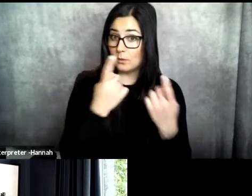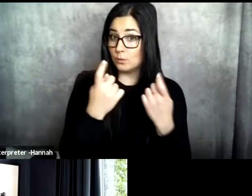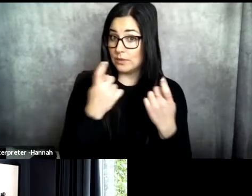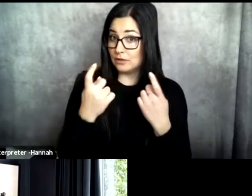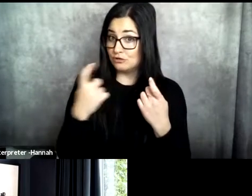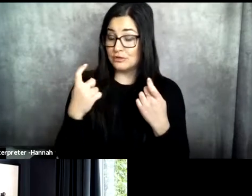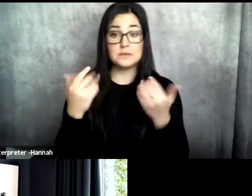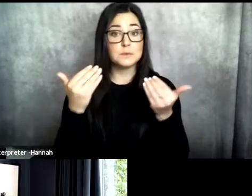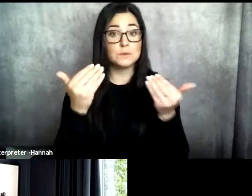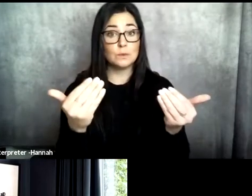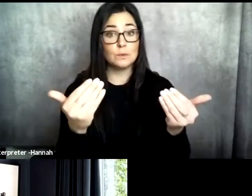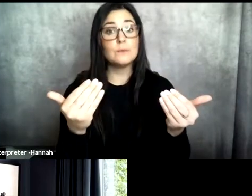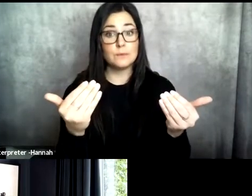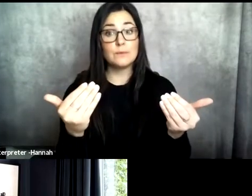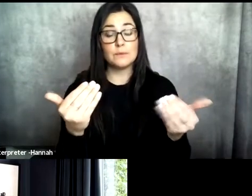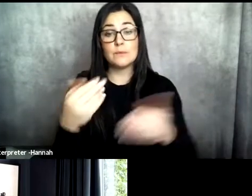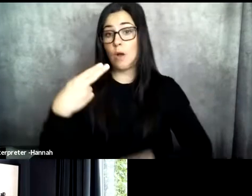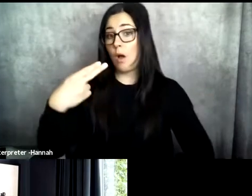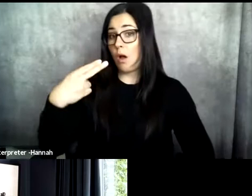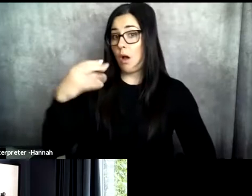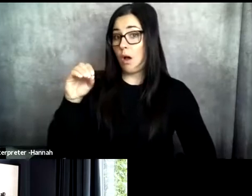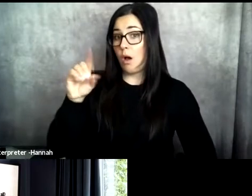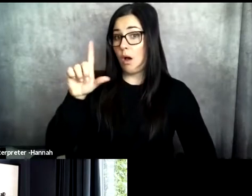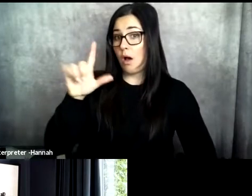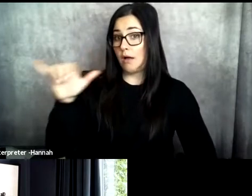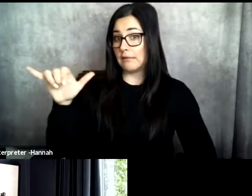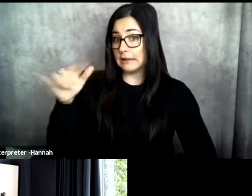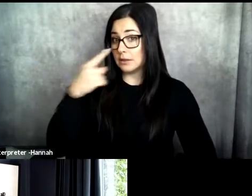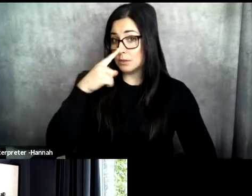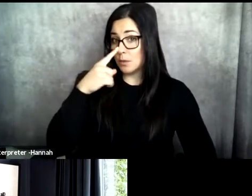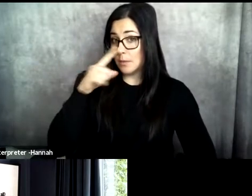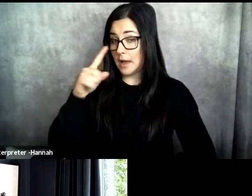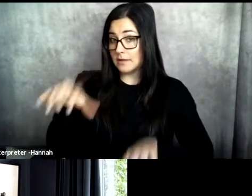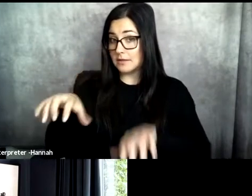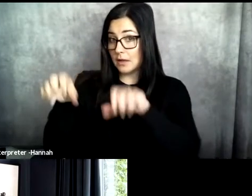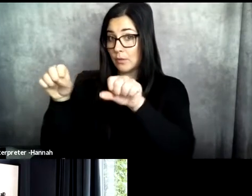questions. Holly, can you take over on that, please?